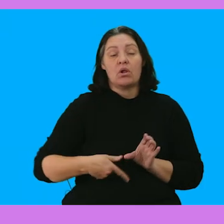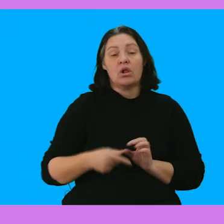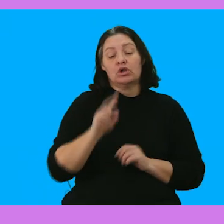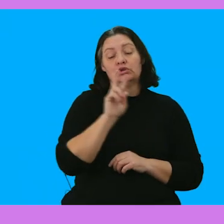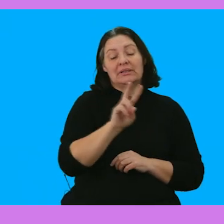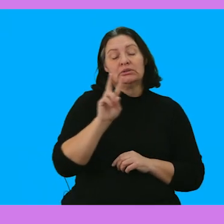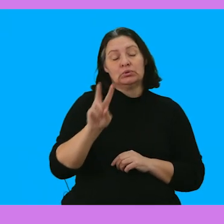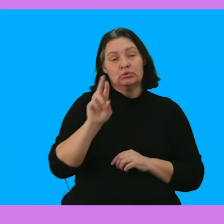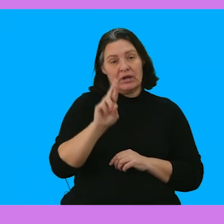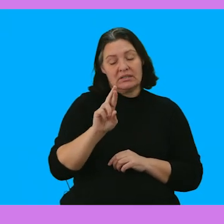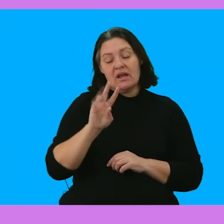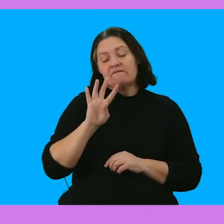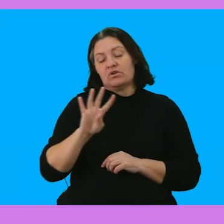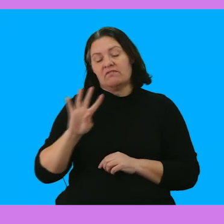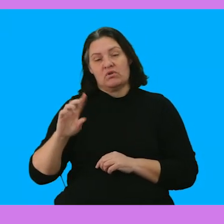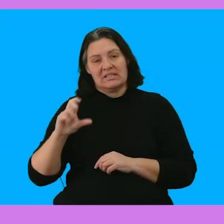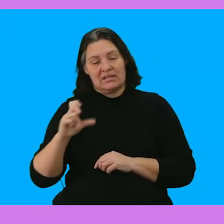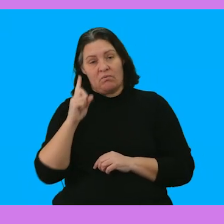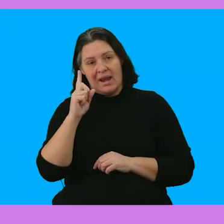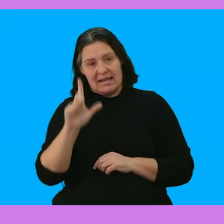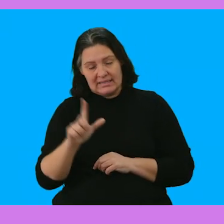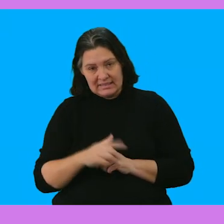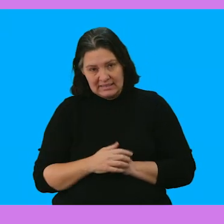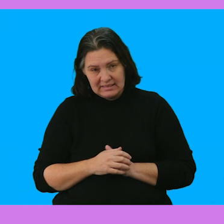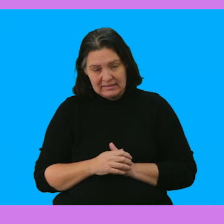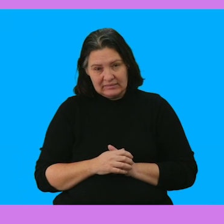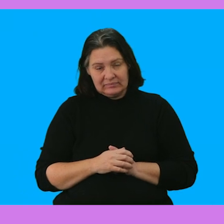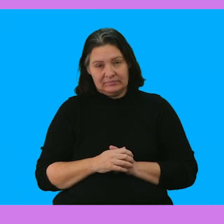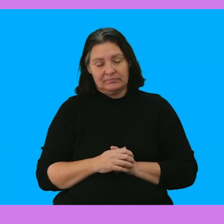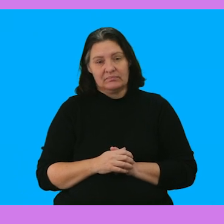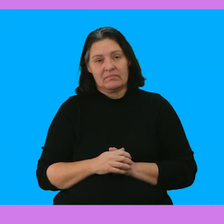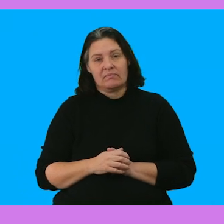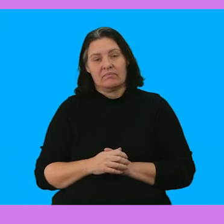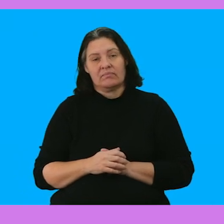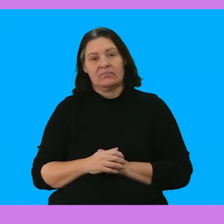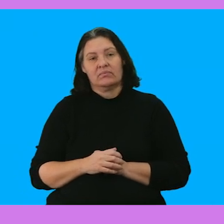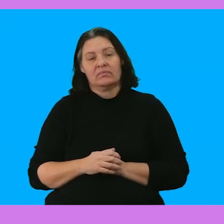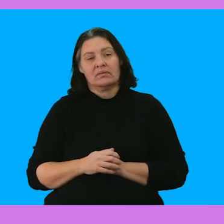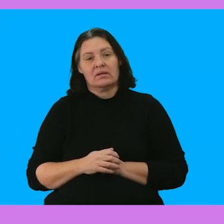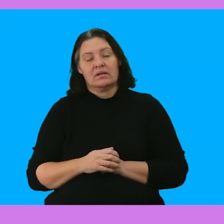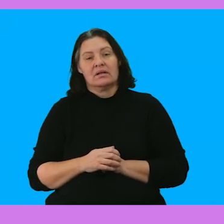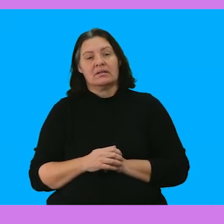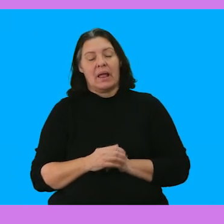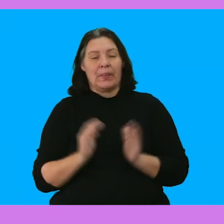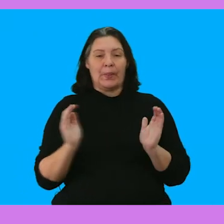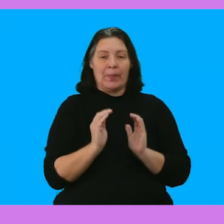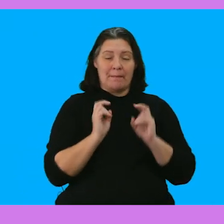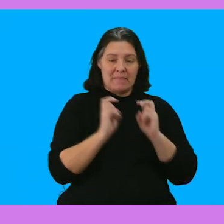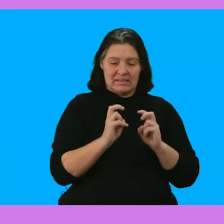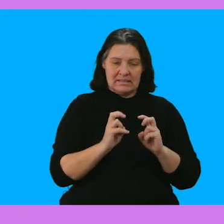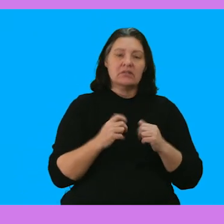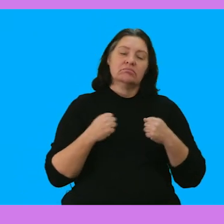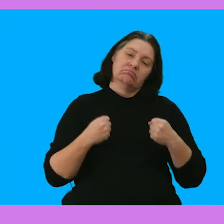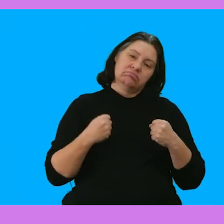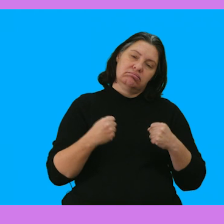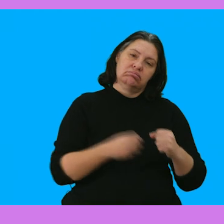cost of fuel is 22 rand and 44 cents per liter. Let me run through this again. The minibus that